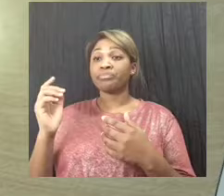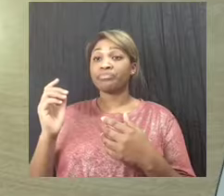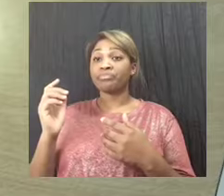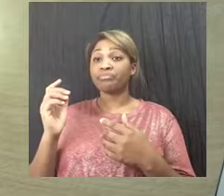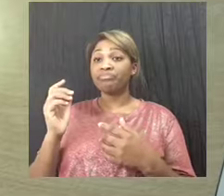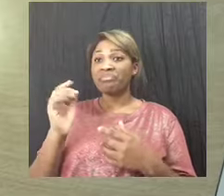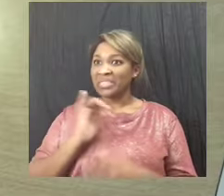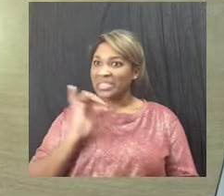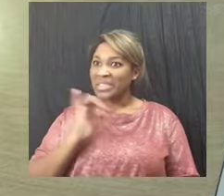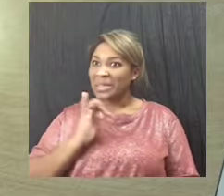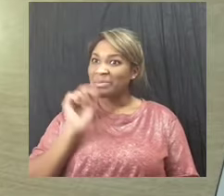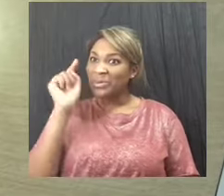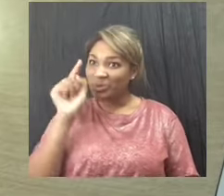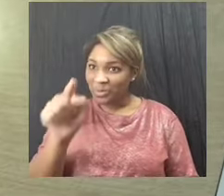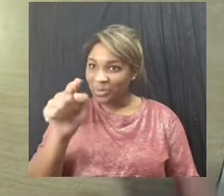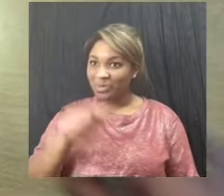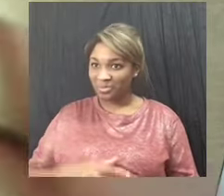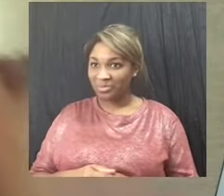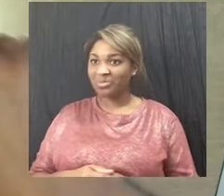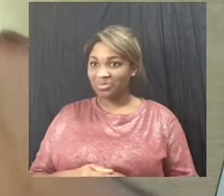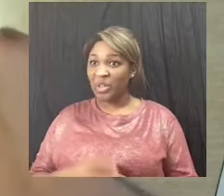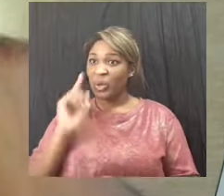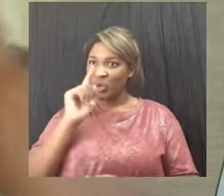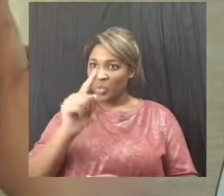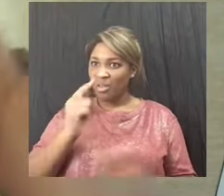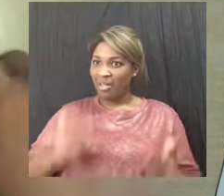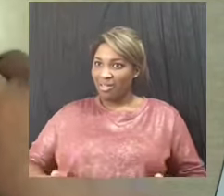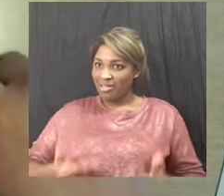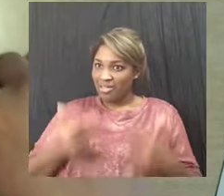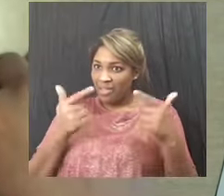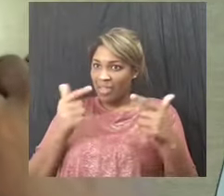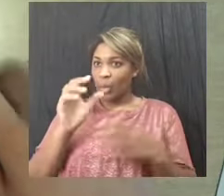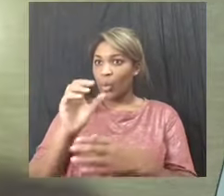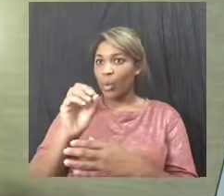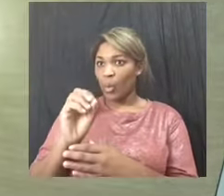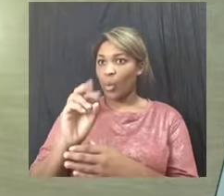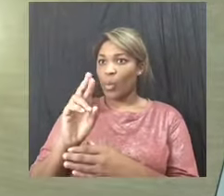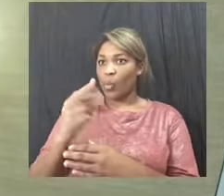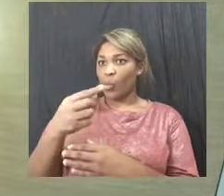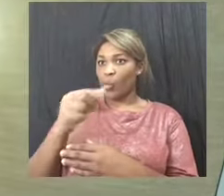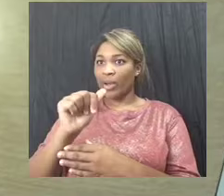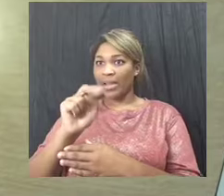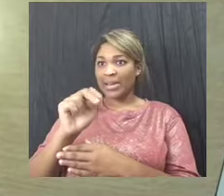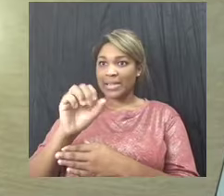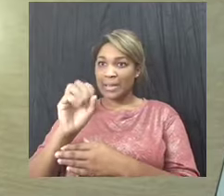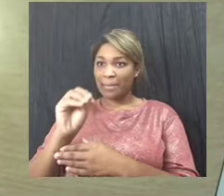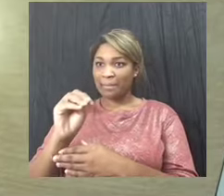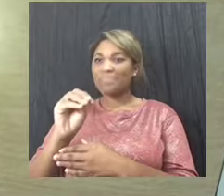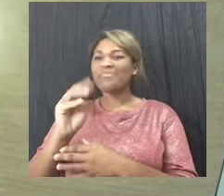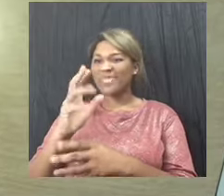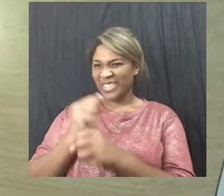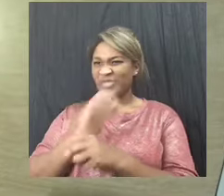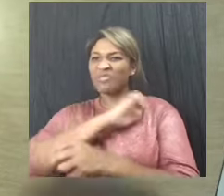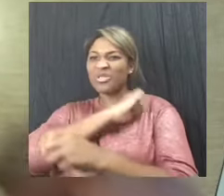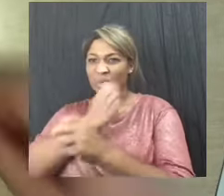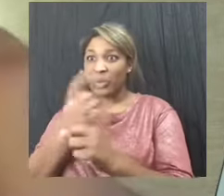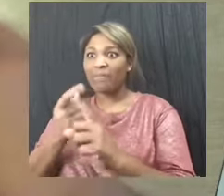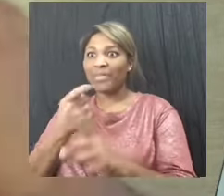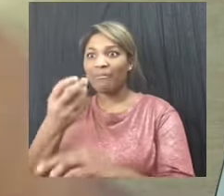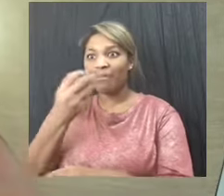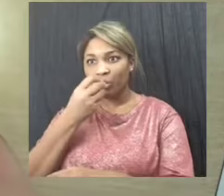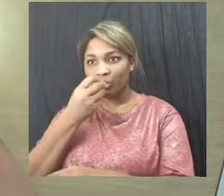Same as you. You are a living organism and you get energy from food. A living